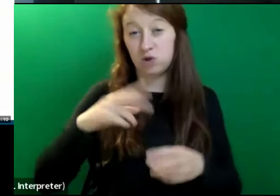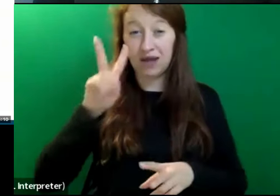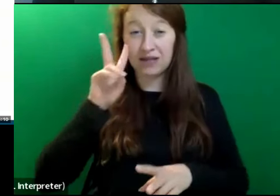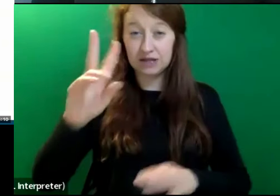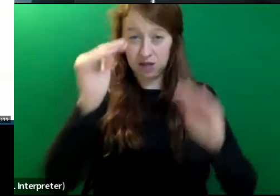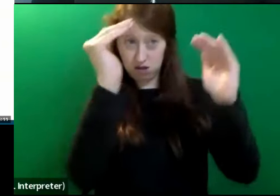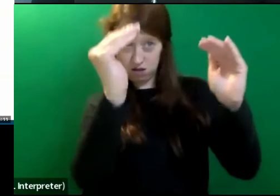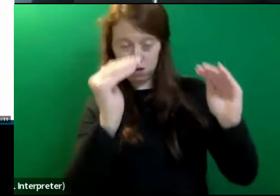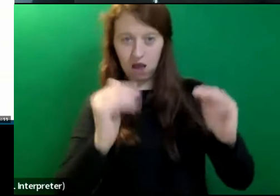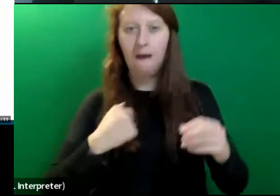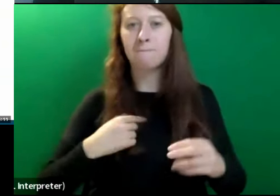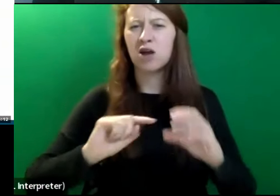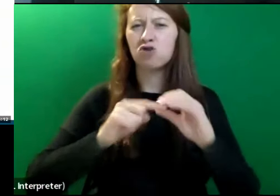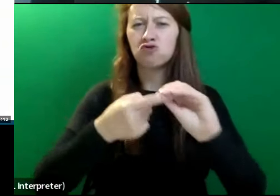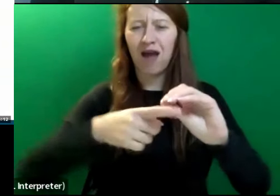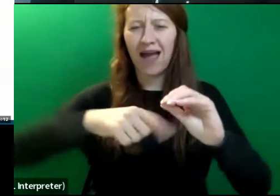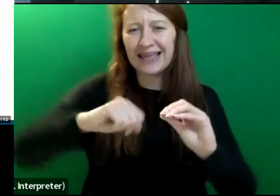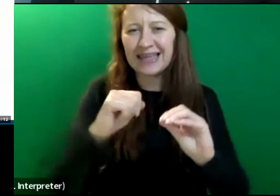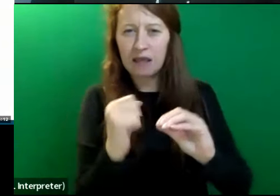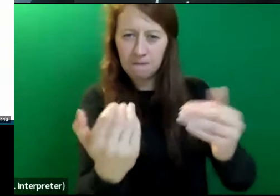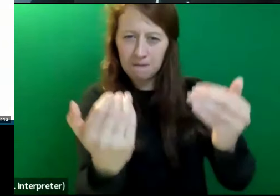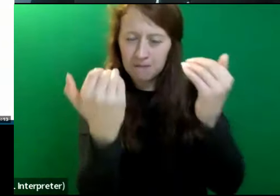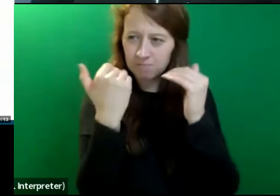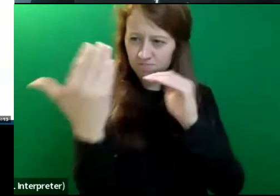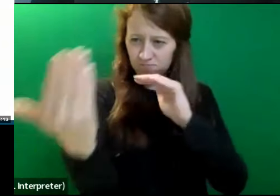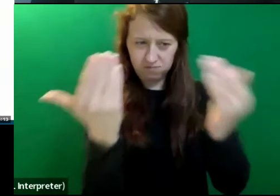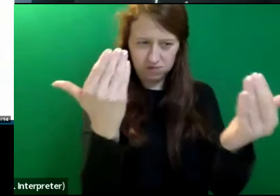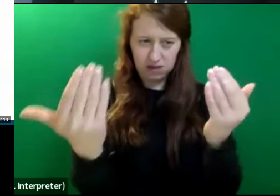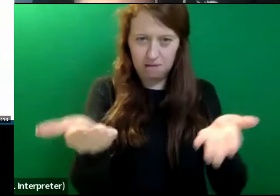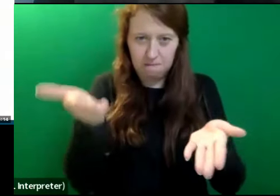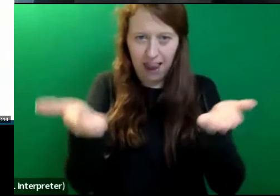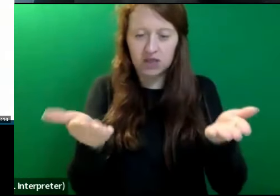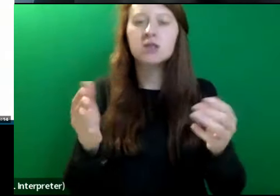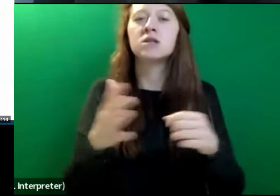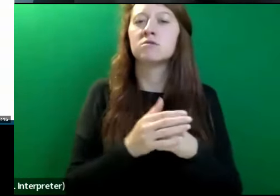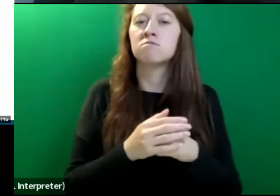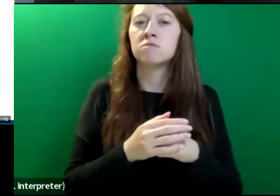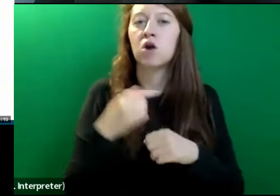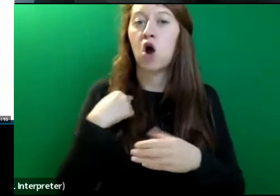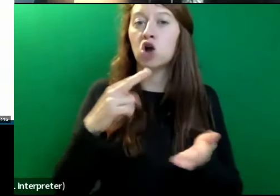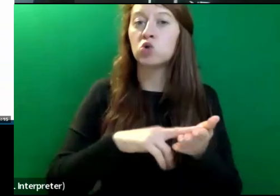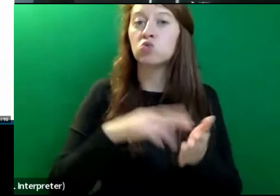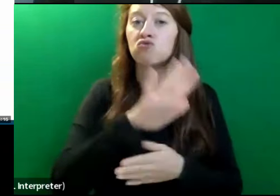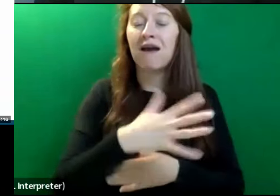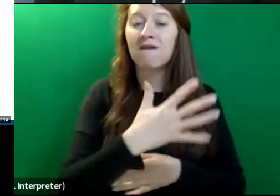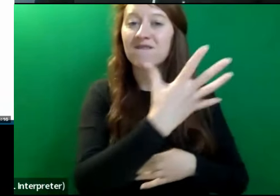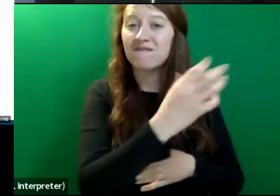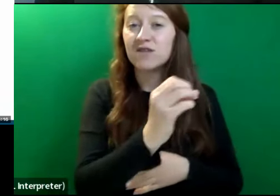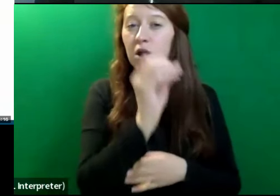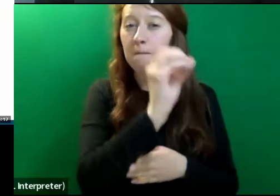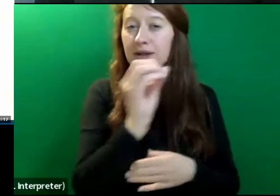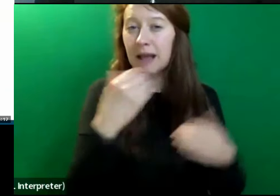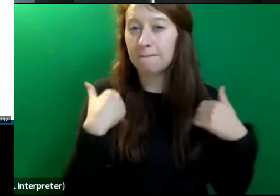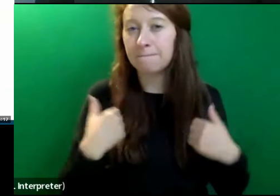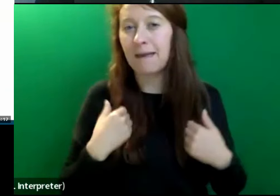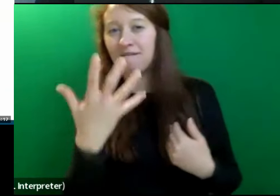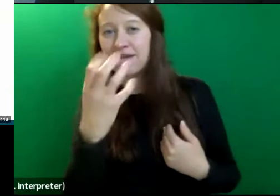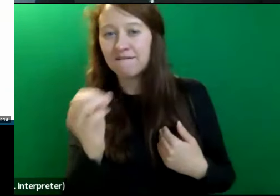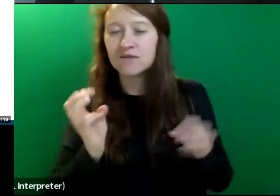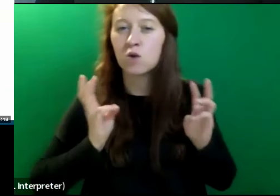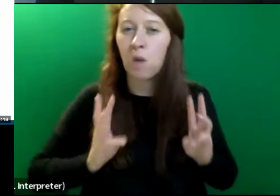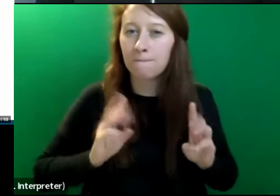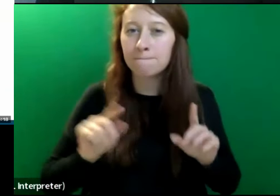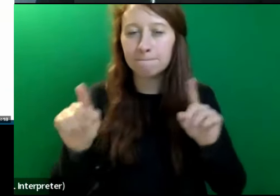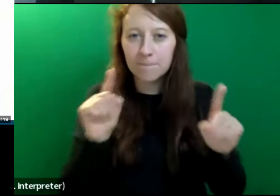the way that it was in the original corpus. So I've got nearly 50-50 males and females. I've got the same age range as was